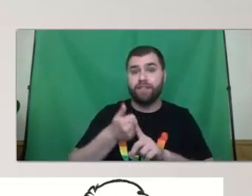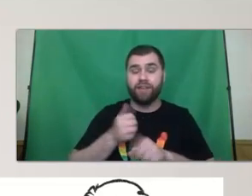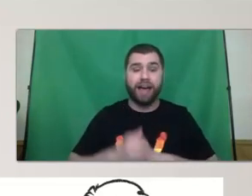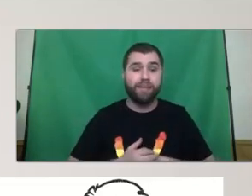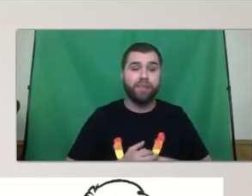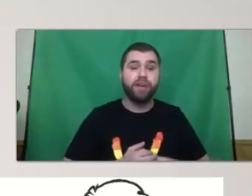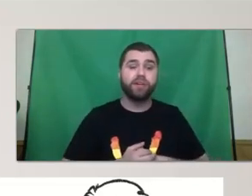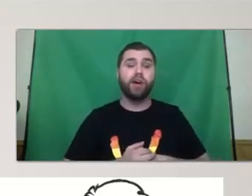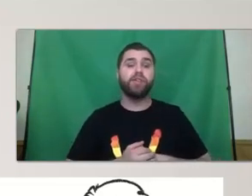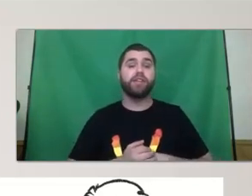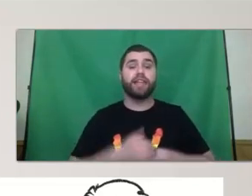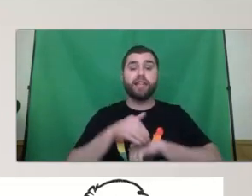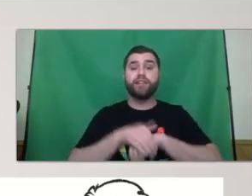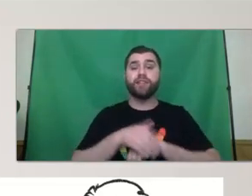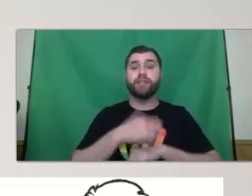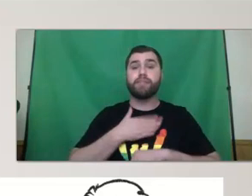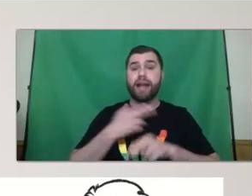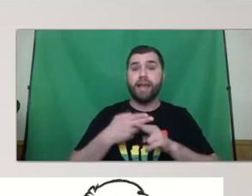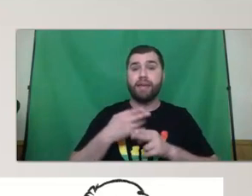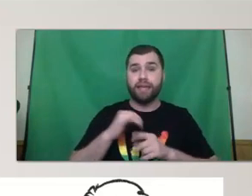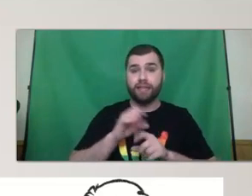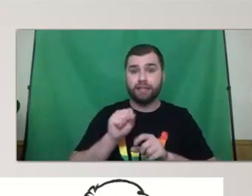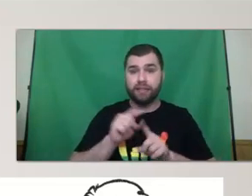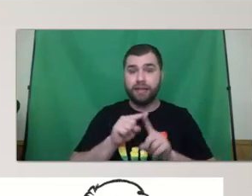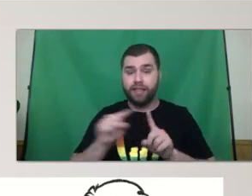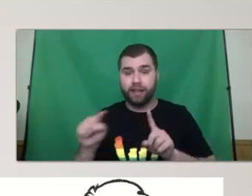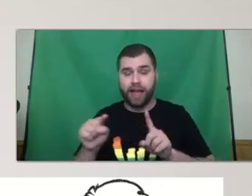yourself. Okay? So the English is my name